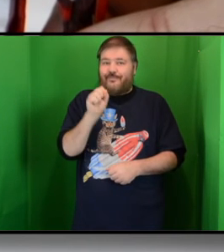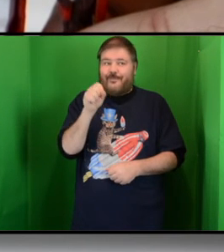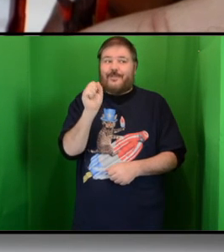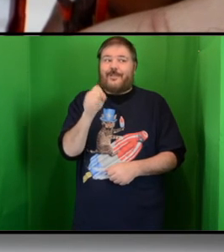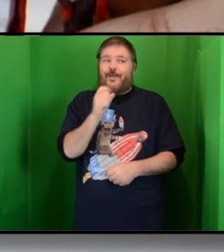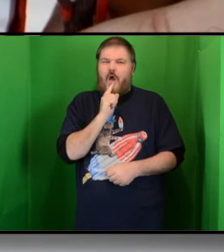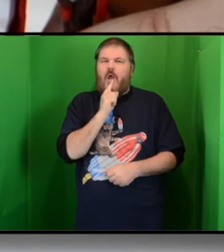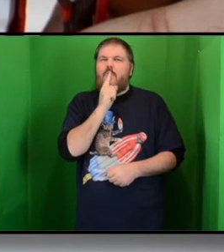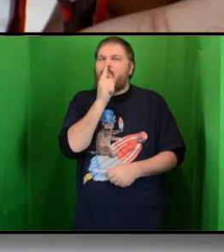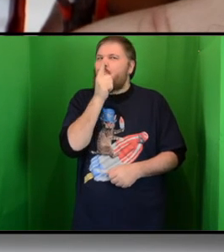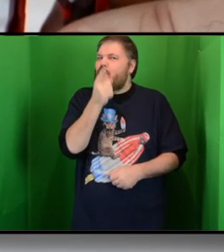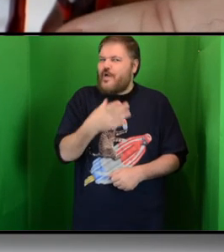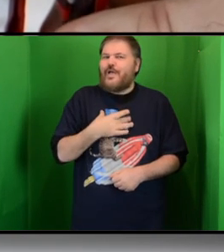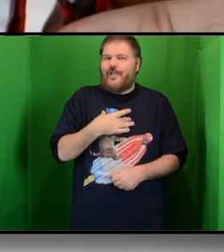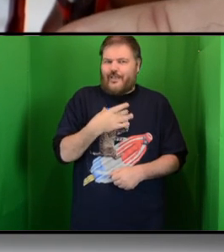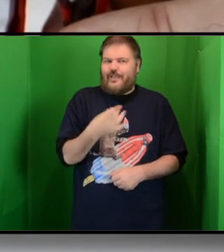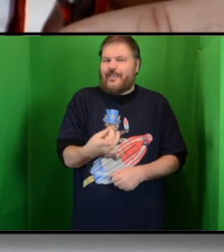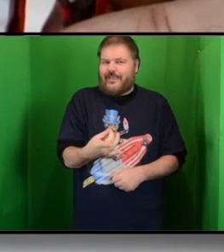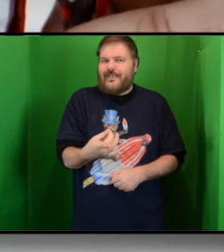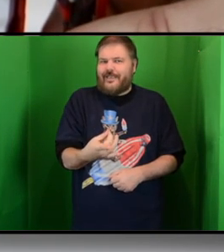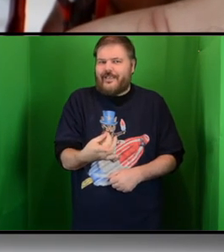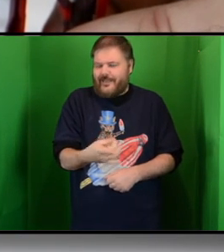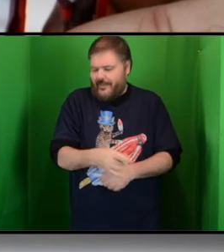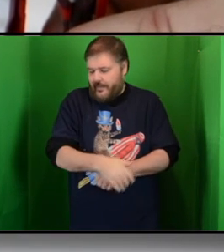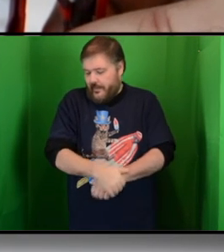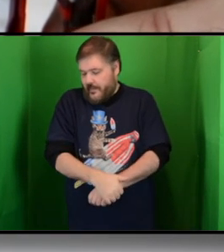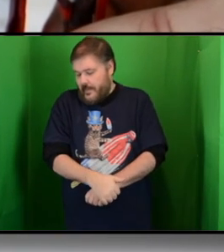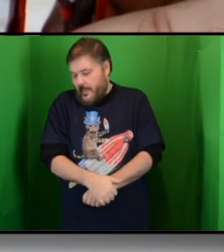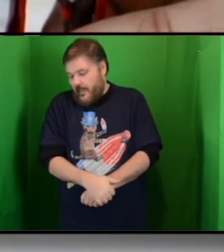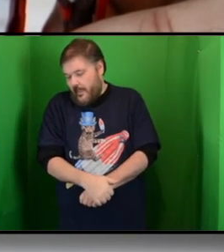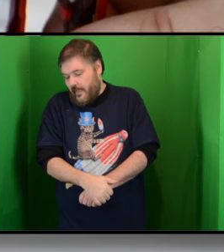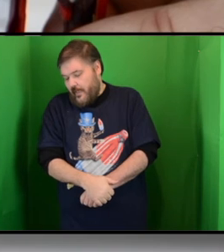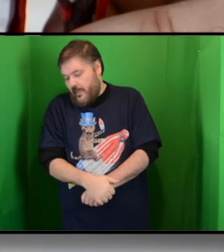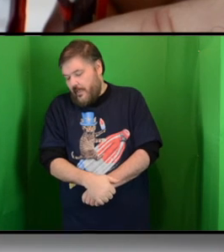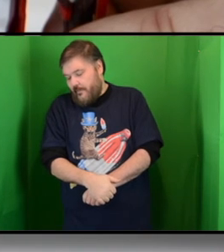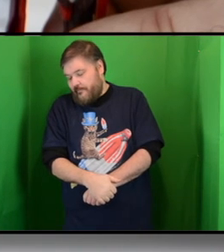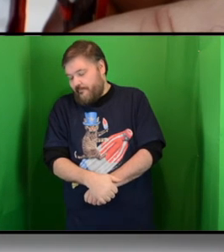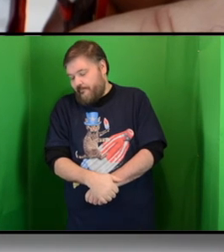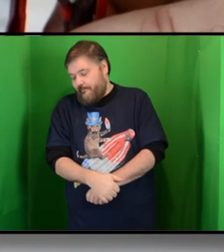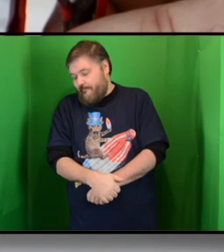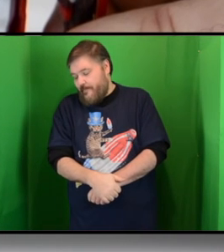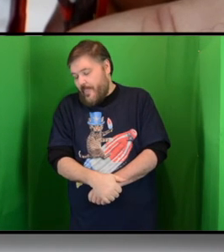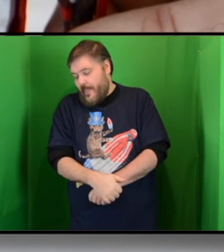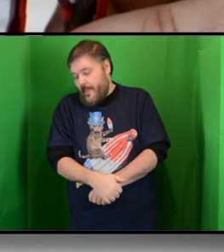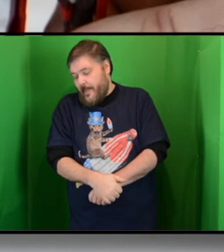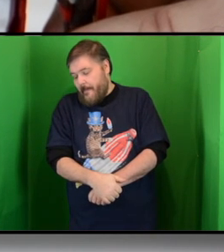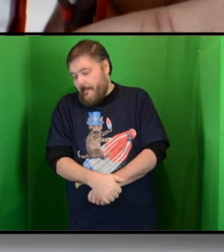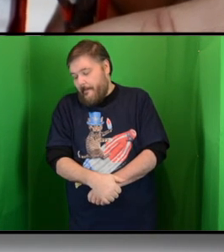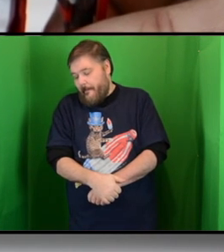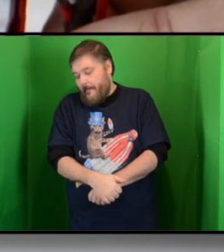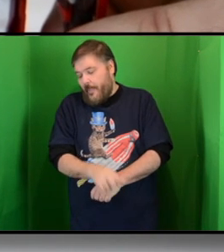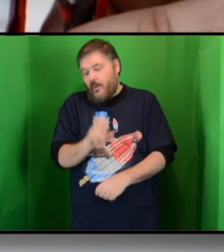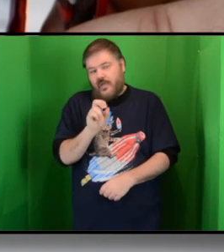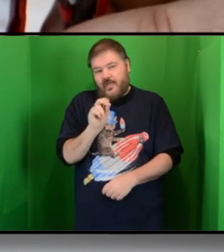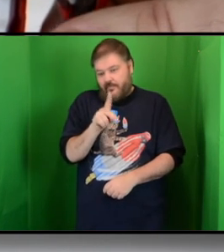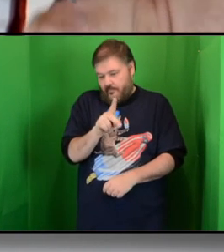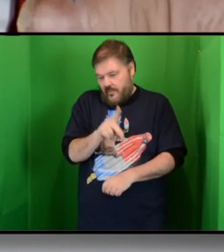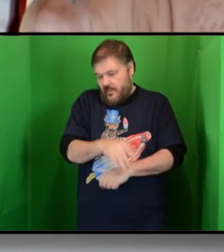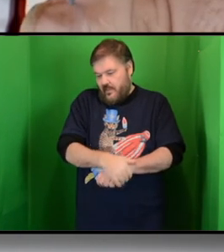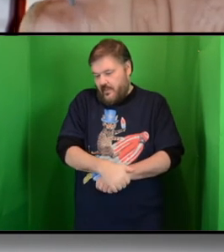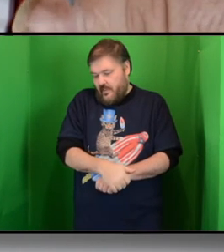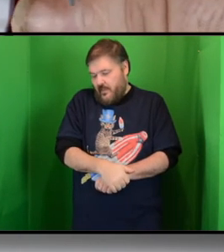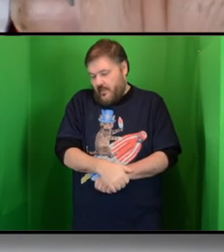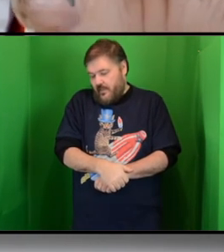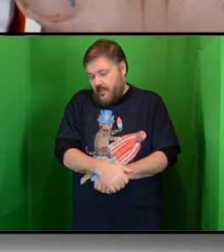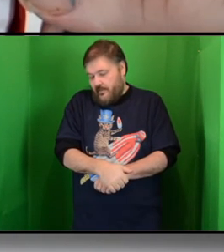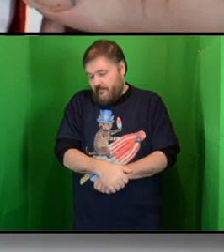that compartment. In fact, I had to look in the instructions twice just to make sure that there was an